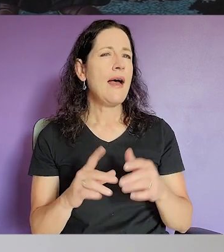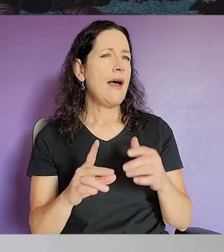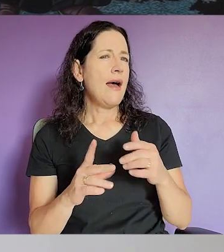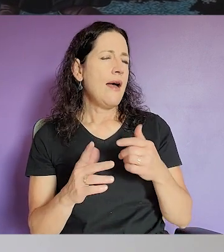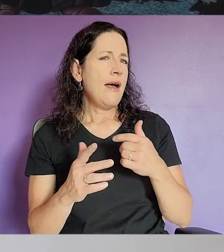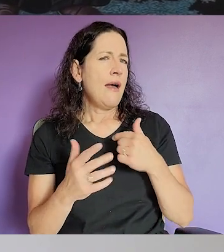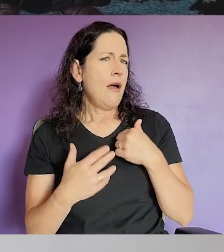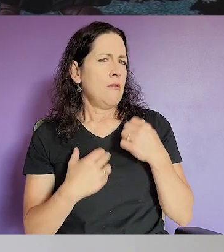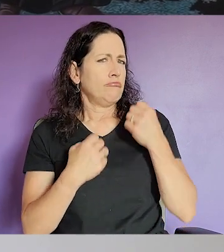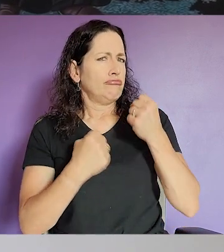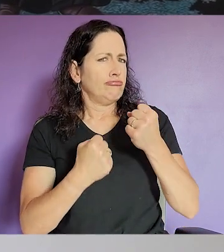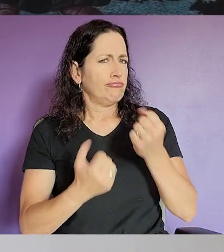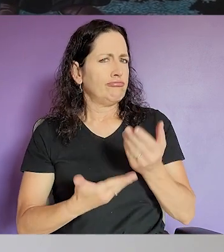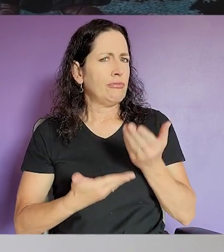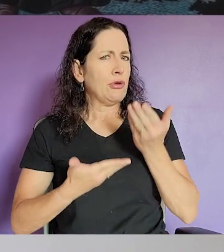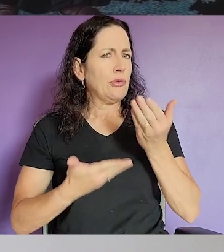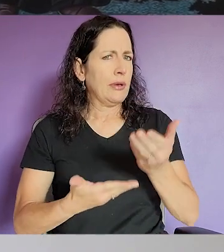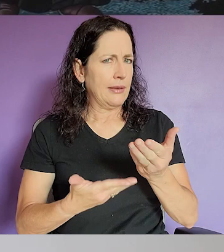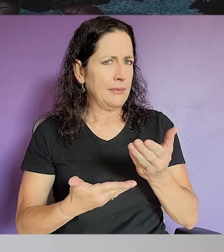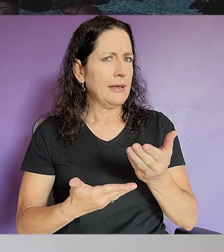I highly recommend